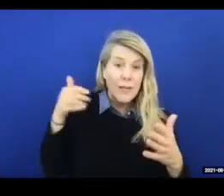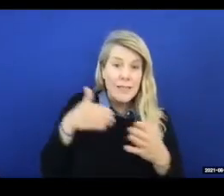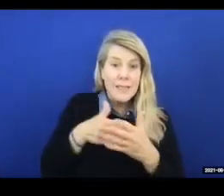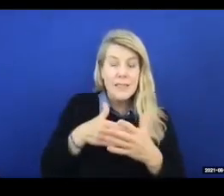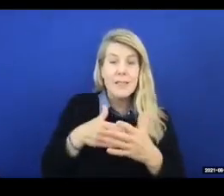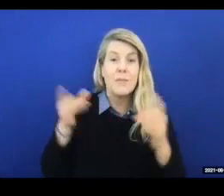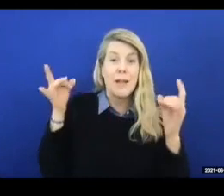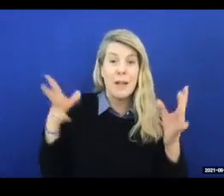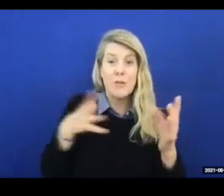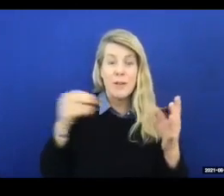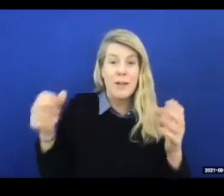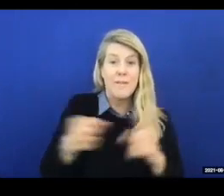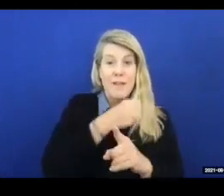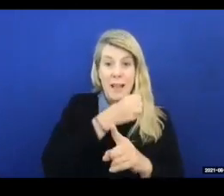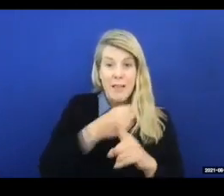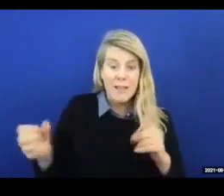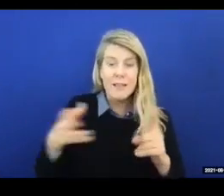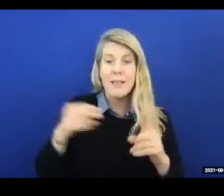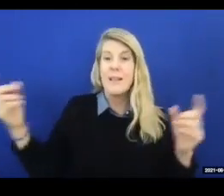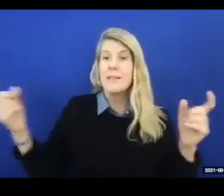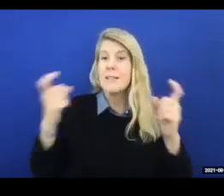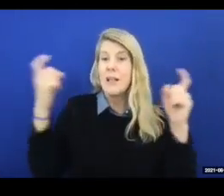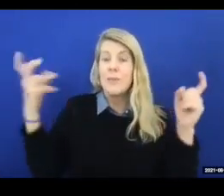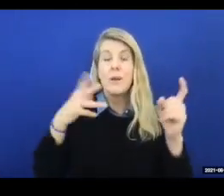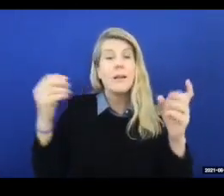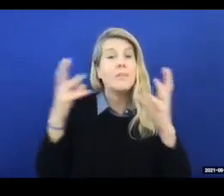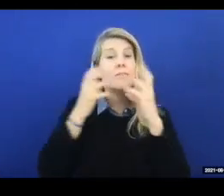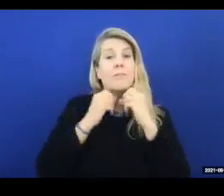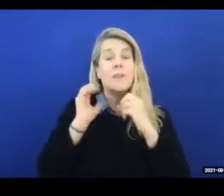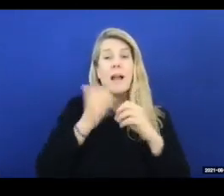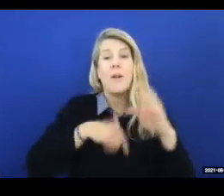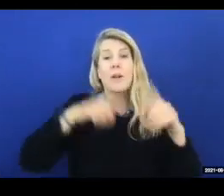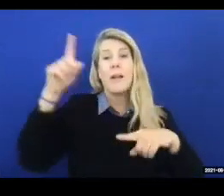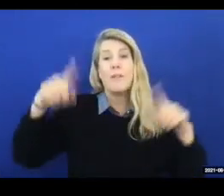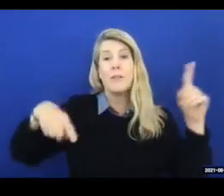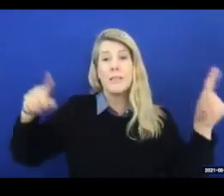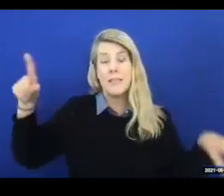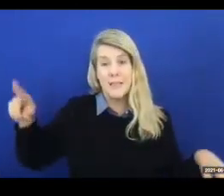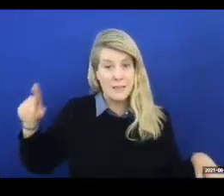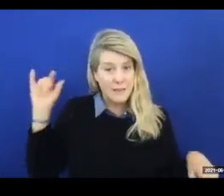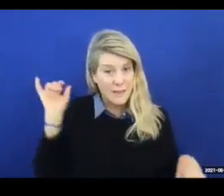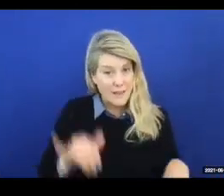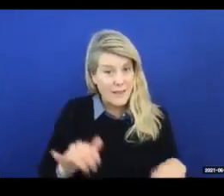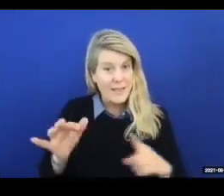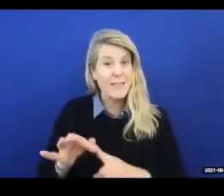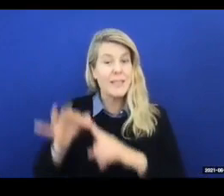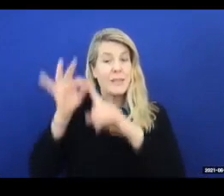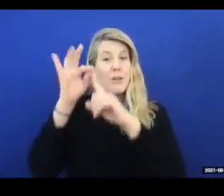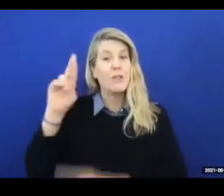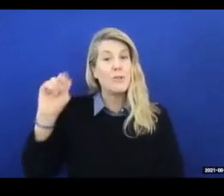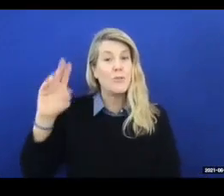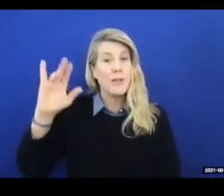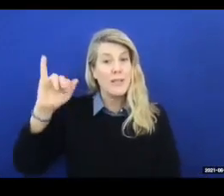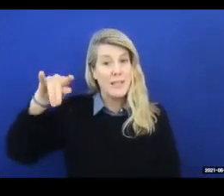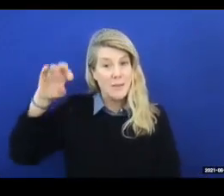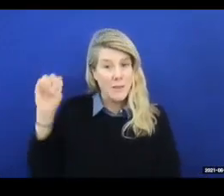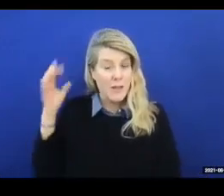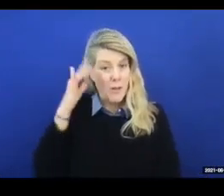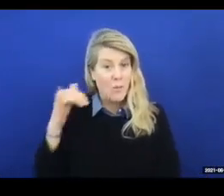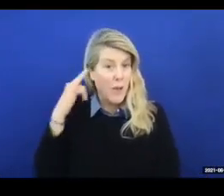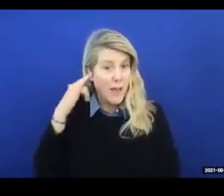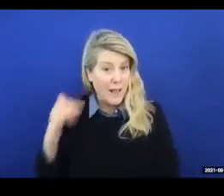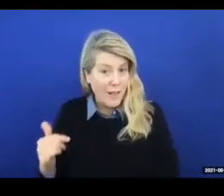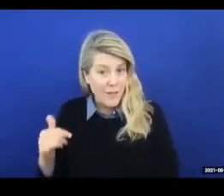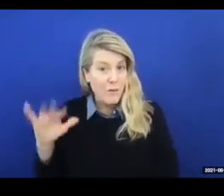hatred, and violence, and celebrate and cherish our diversity, which is the special recipe for why